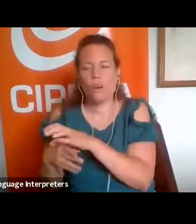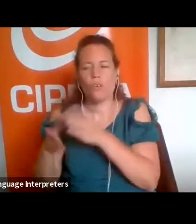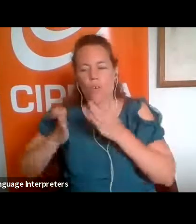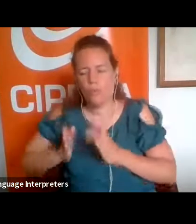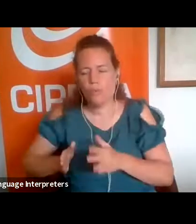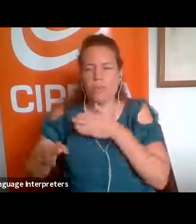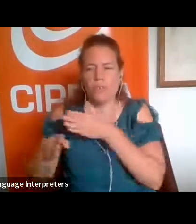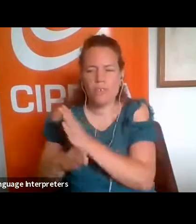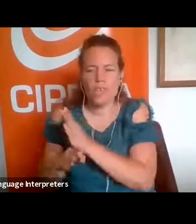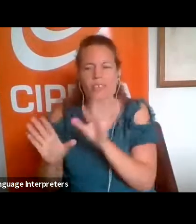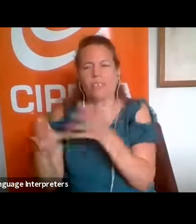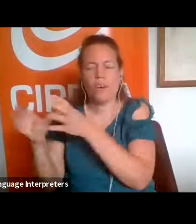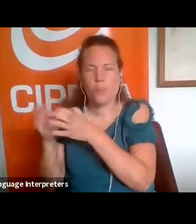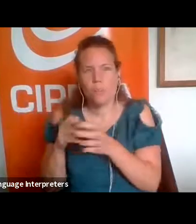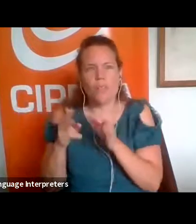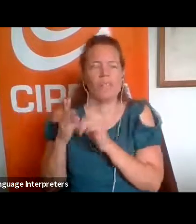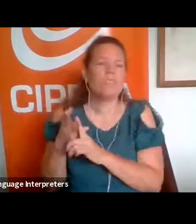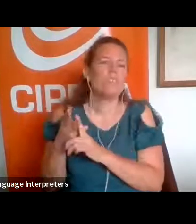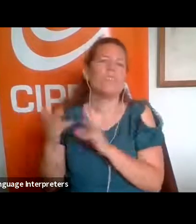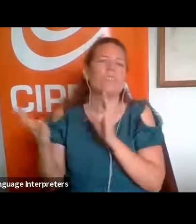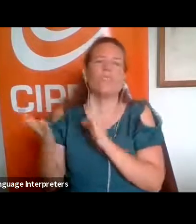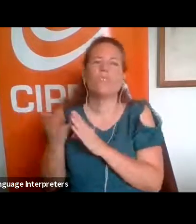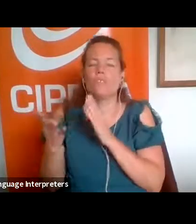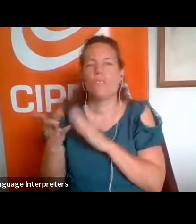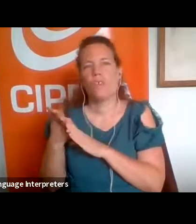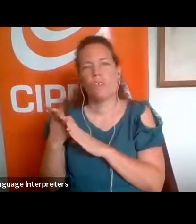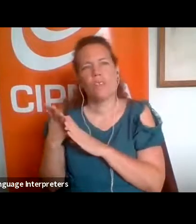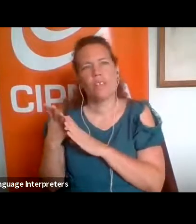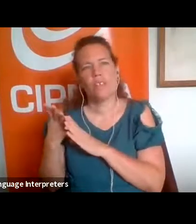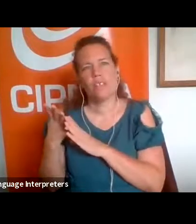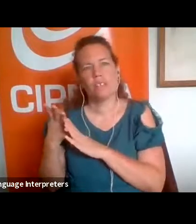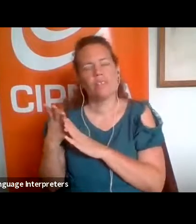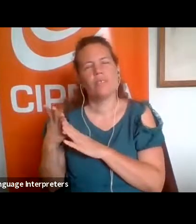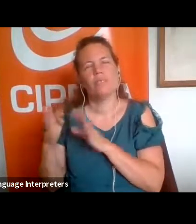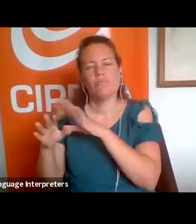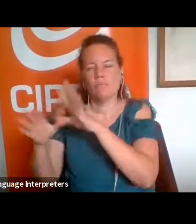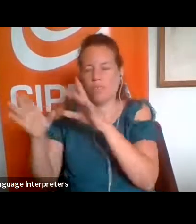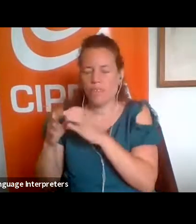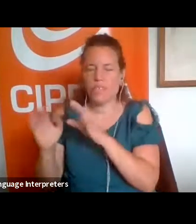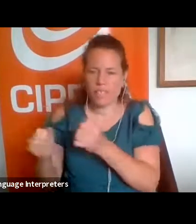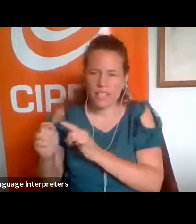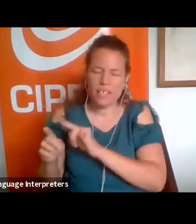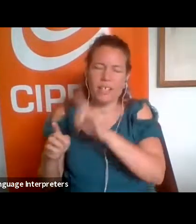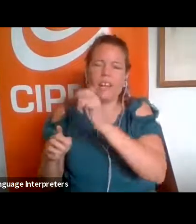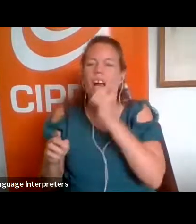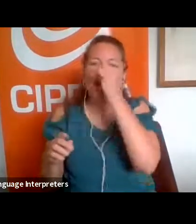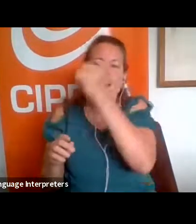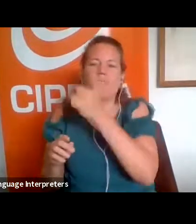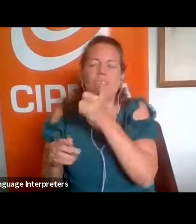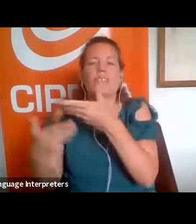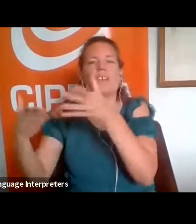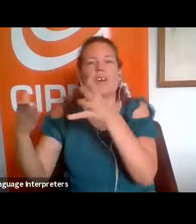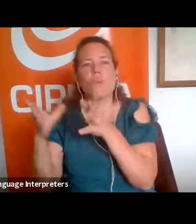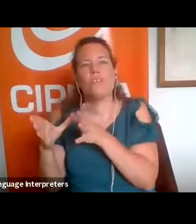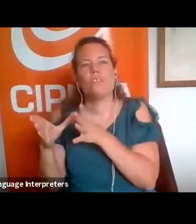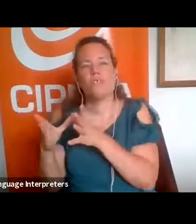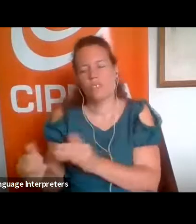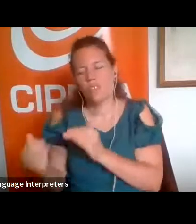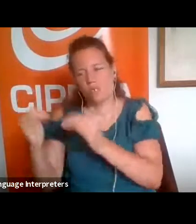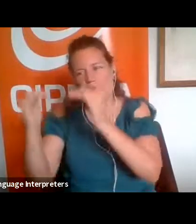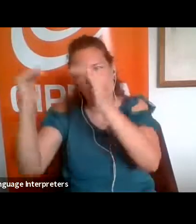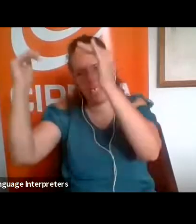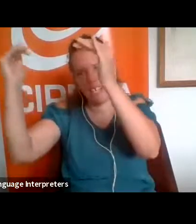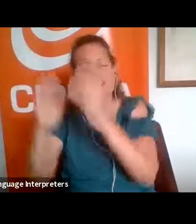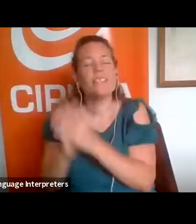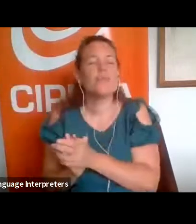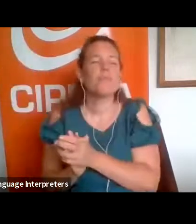and in adverse cases, we have provision where you can escalate to the Africa Commission on Human and People's Rights. So this case